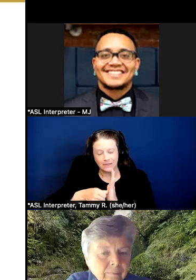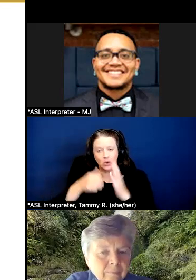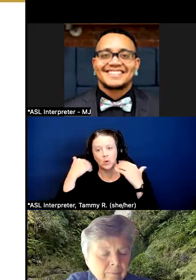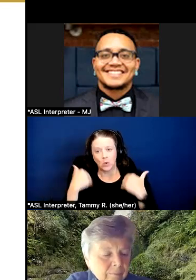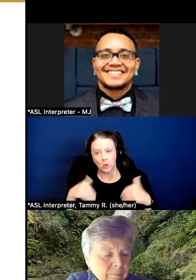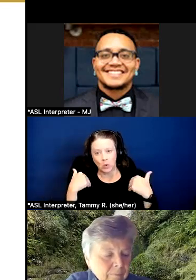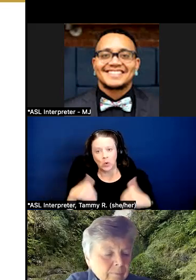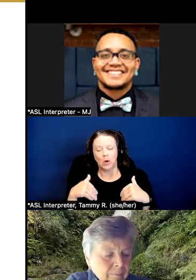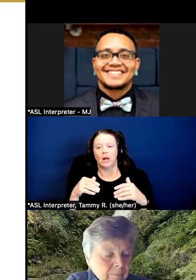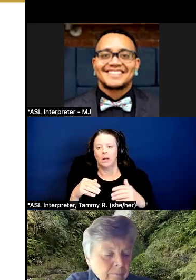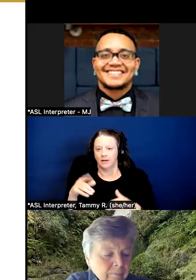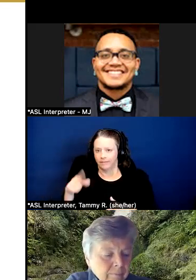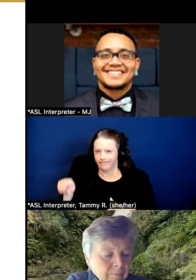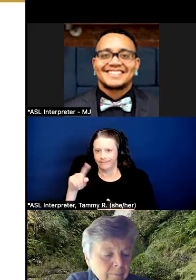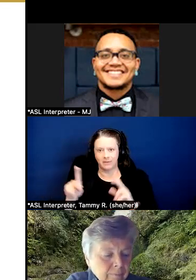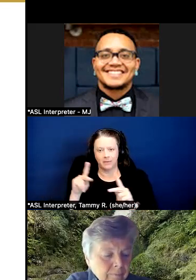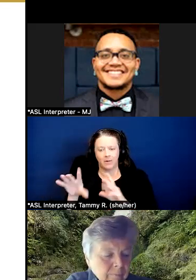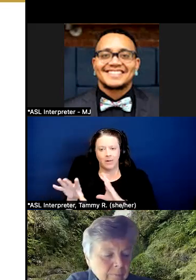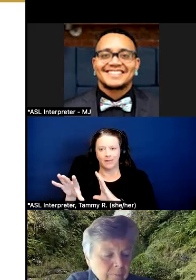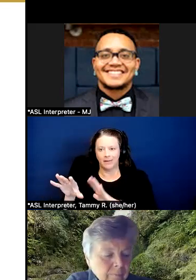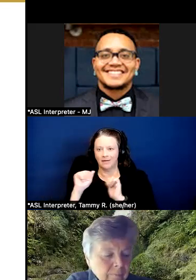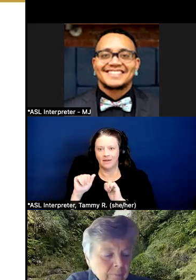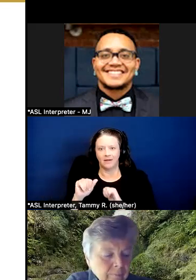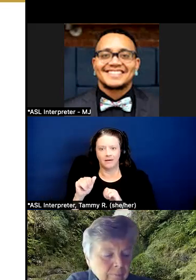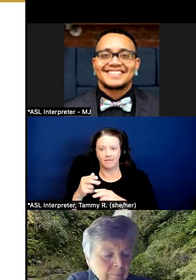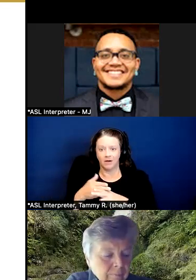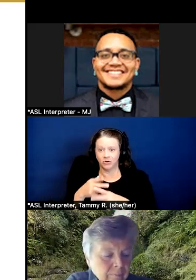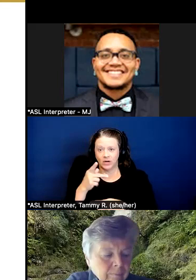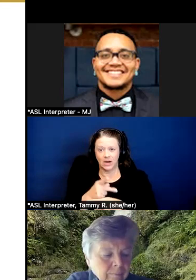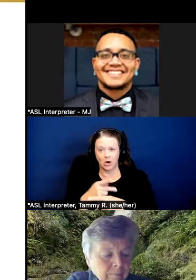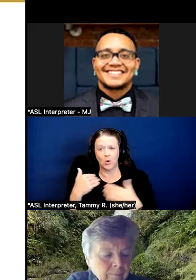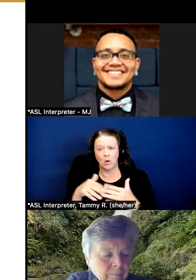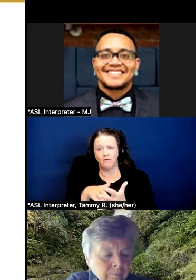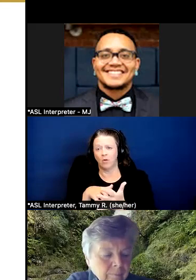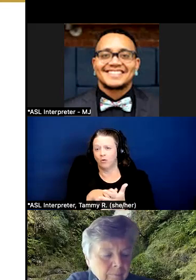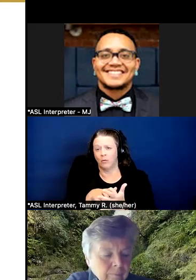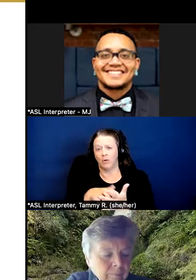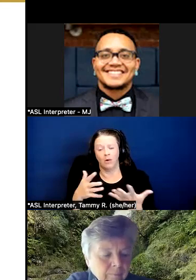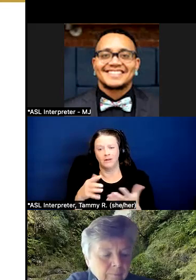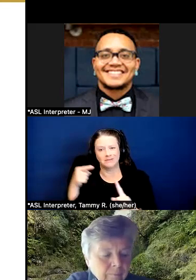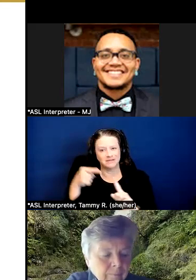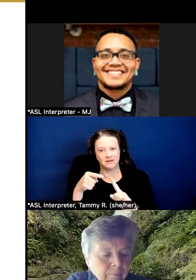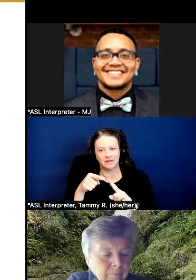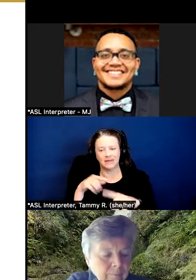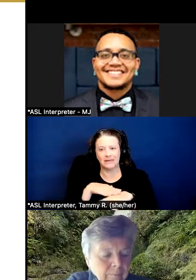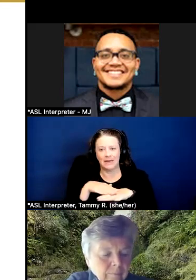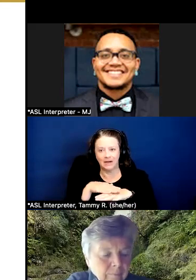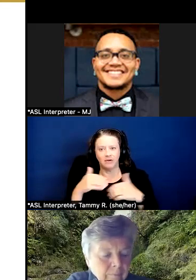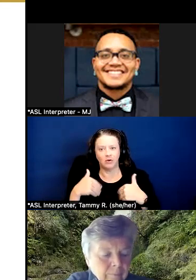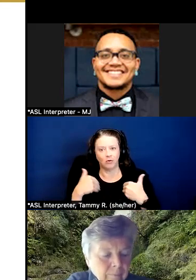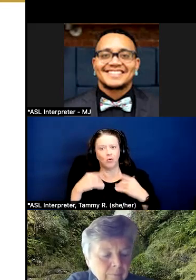vulnerability in particular, and especially in reference to Native youth. Right, so you've got